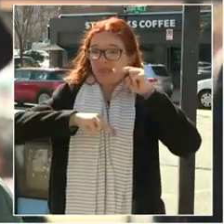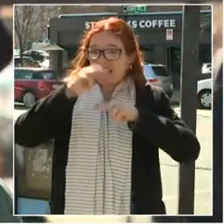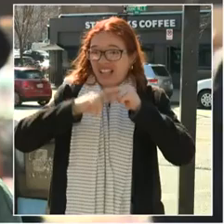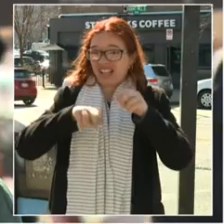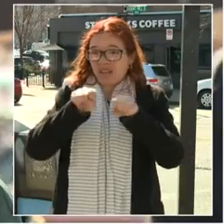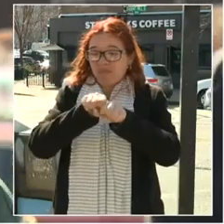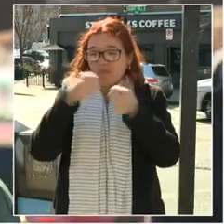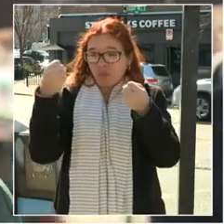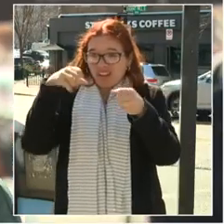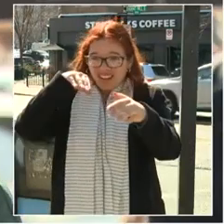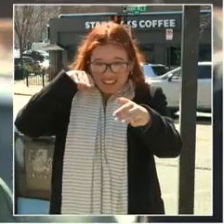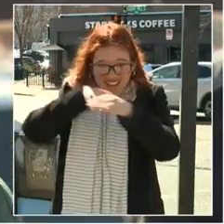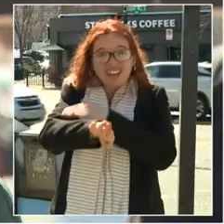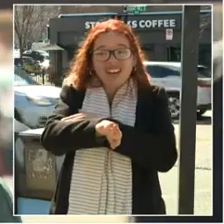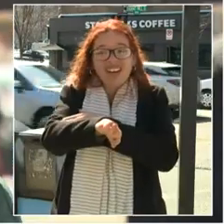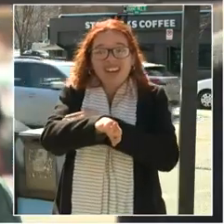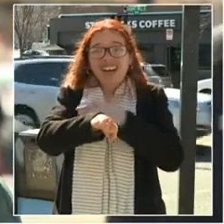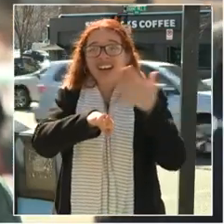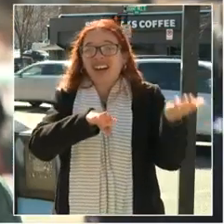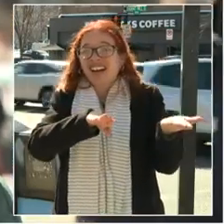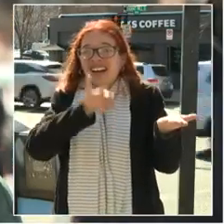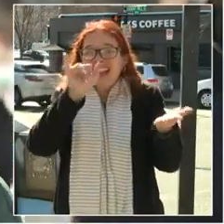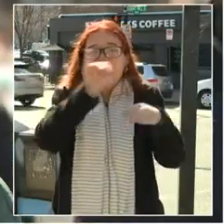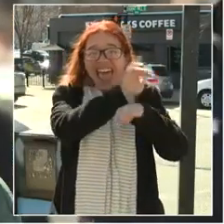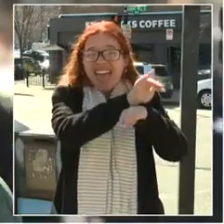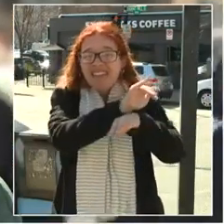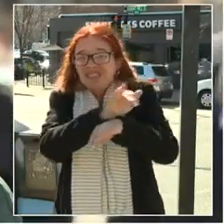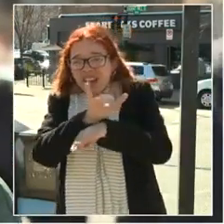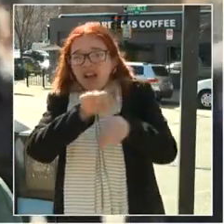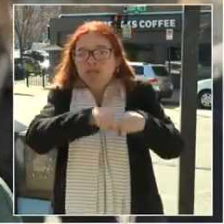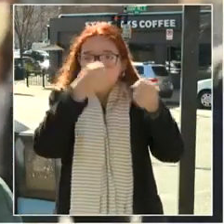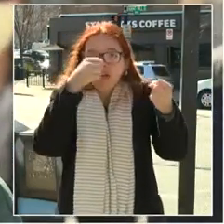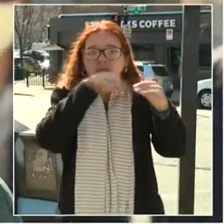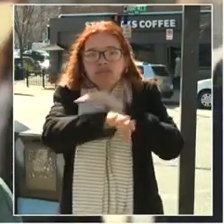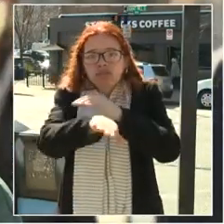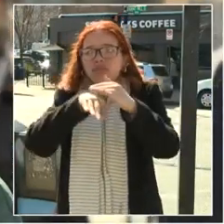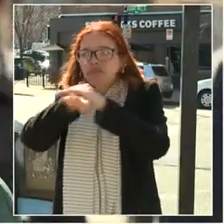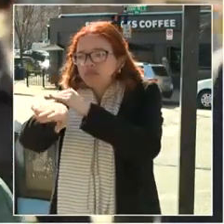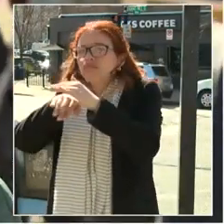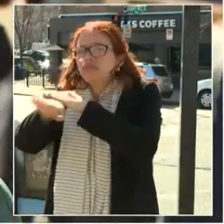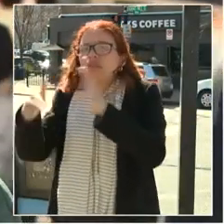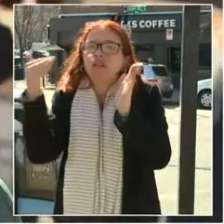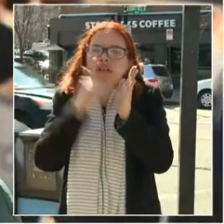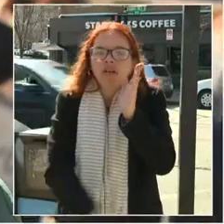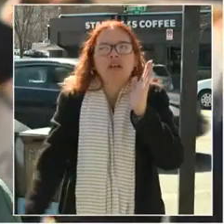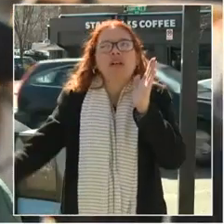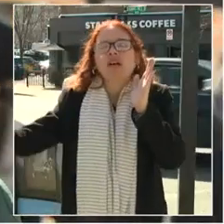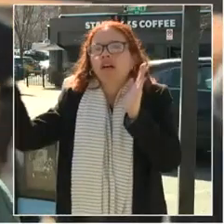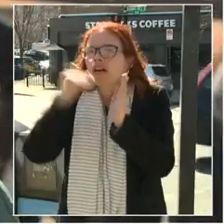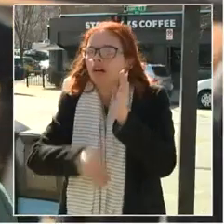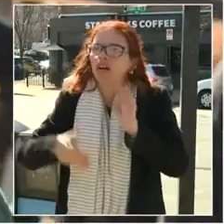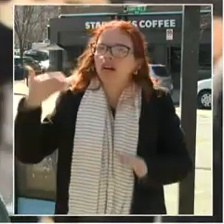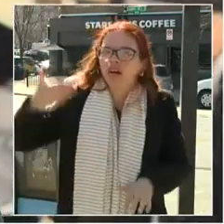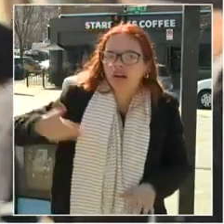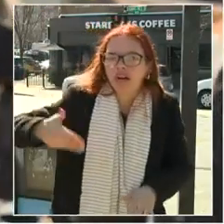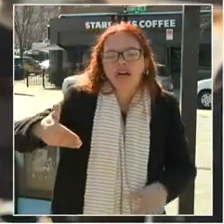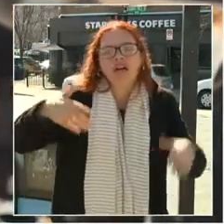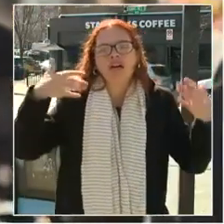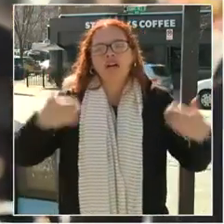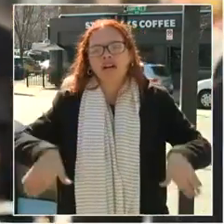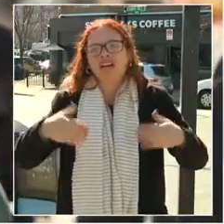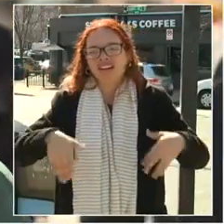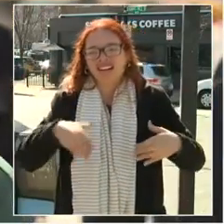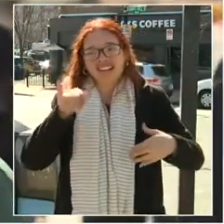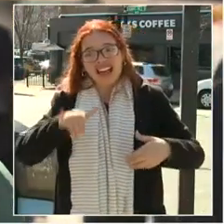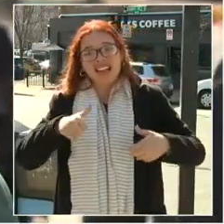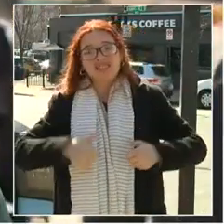into every night, over and over and over again. And it is the residents of the